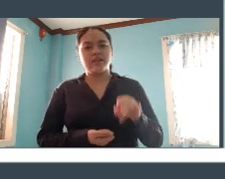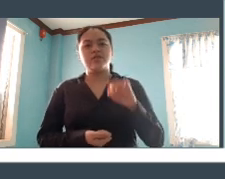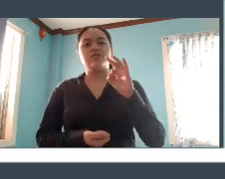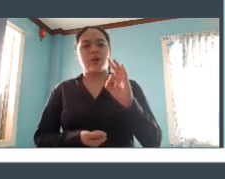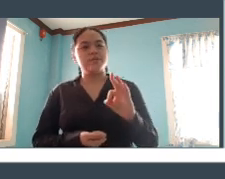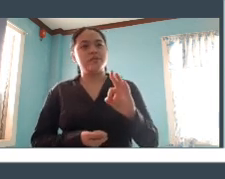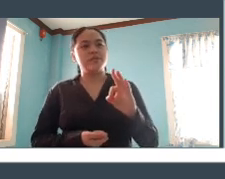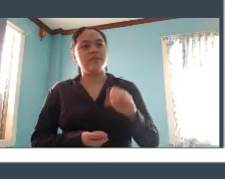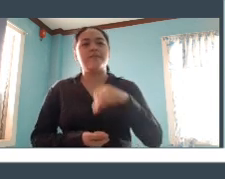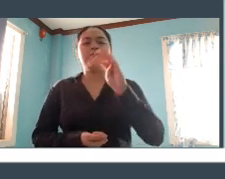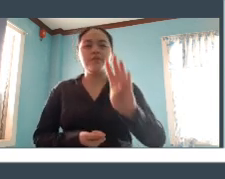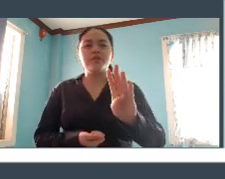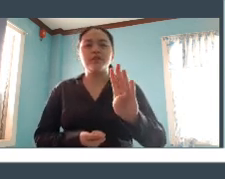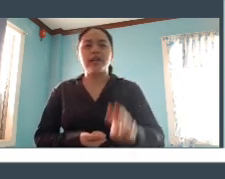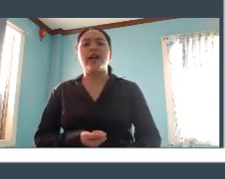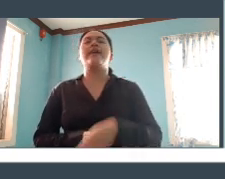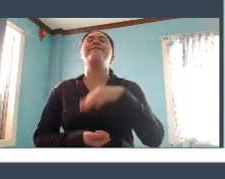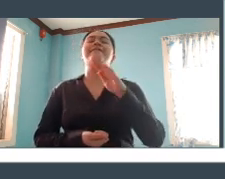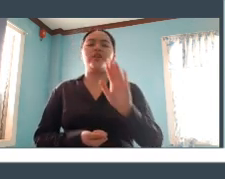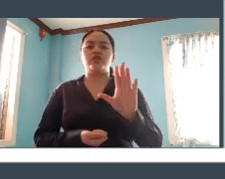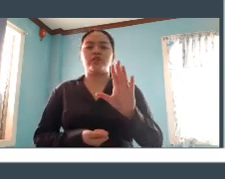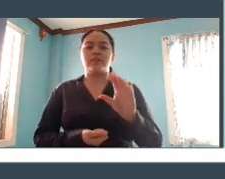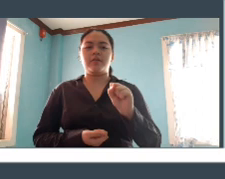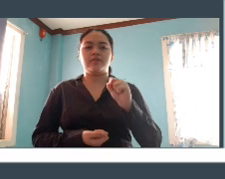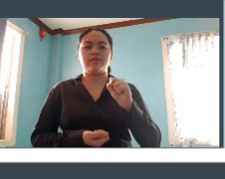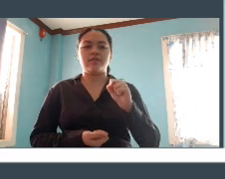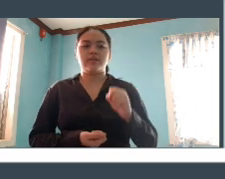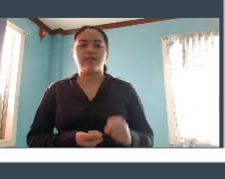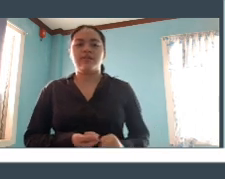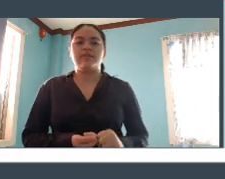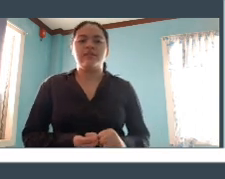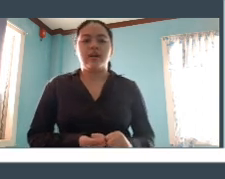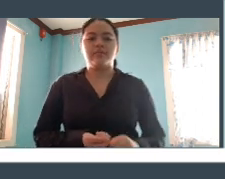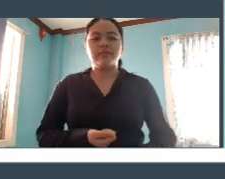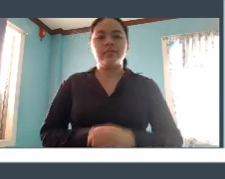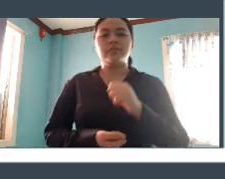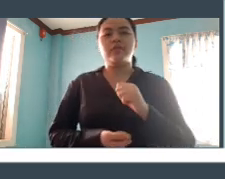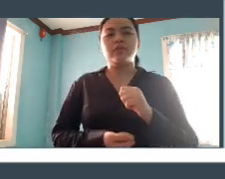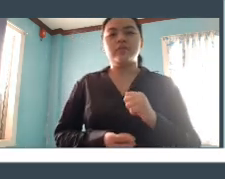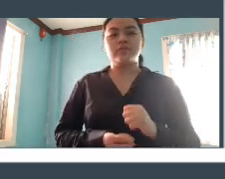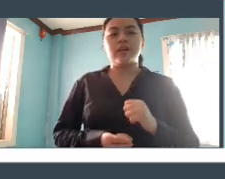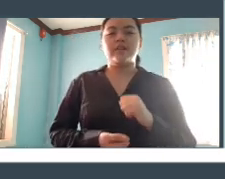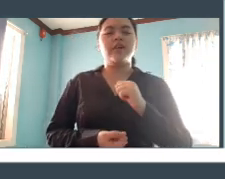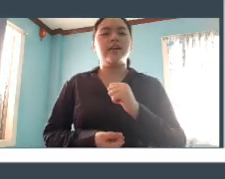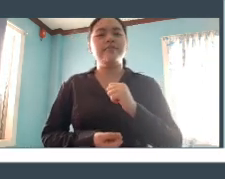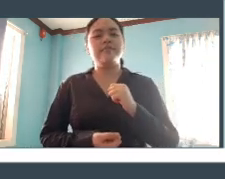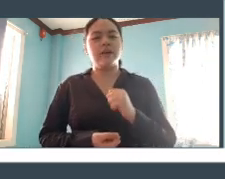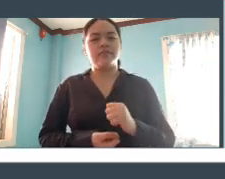grains, shrubs, fruits, and vegetables. Now, let's move on to